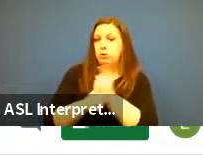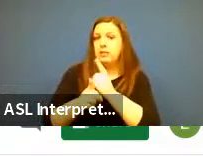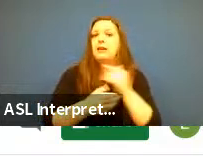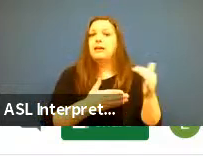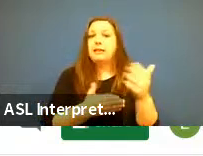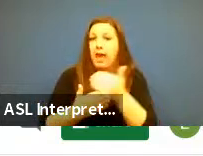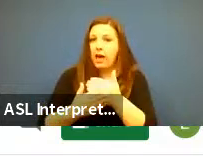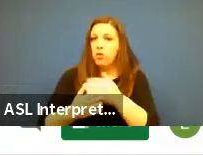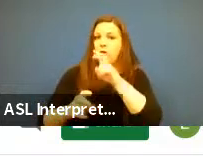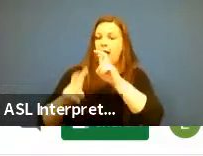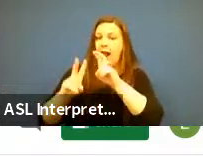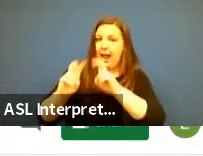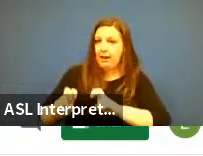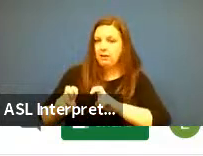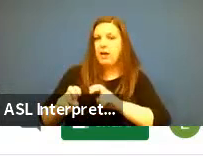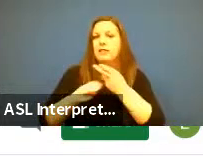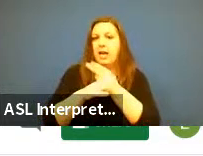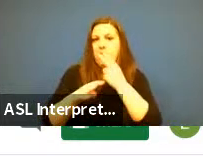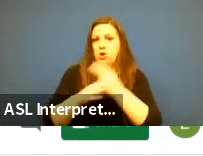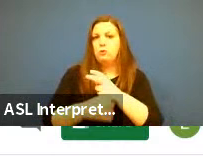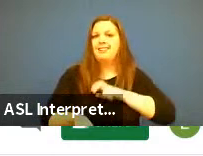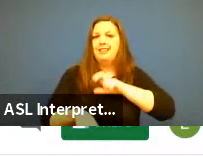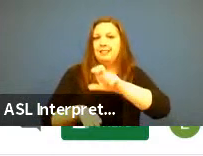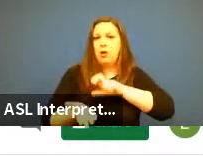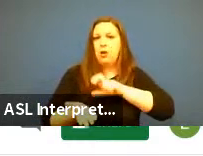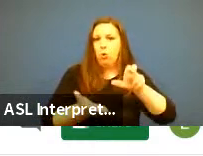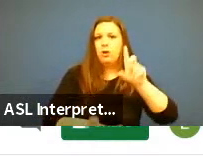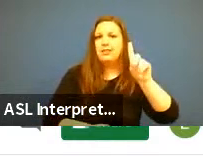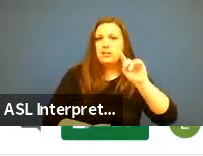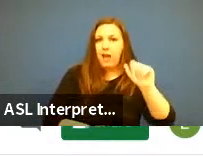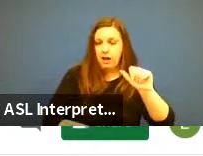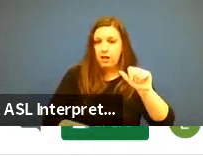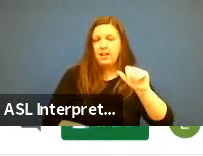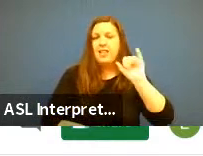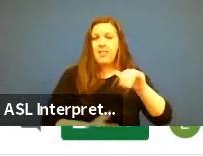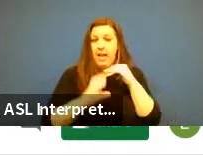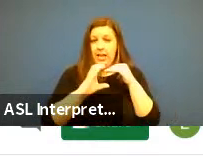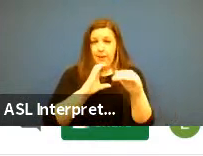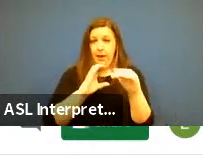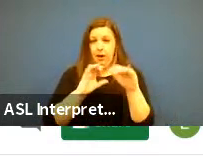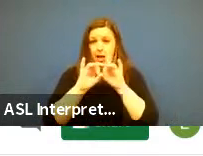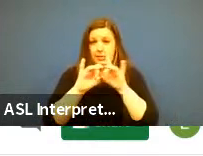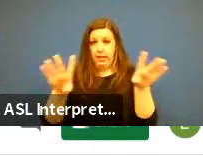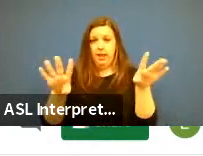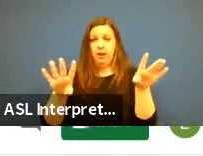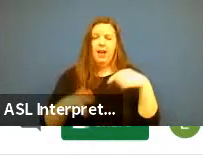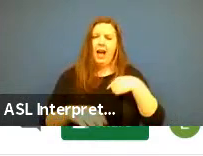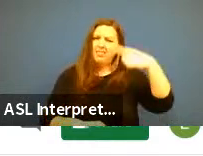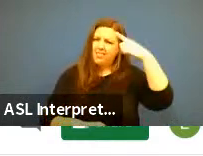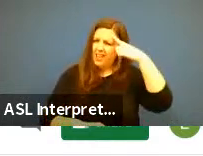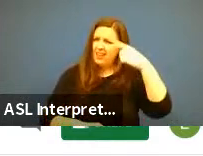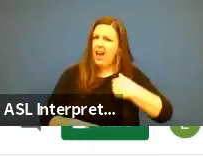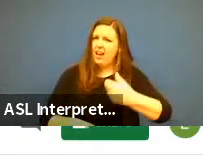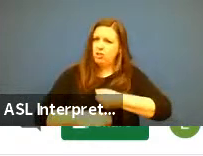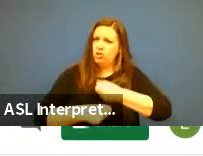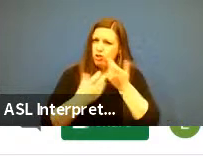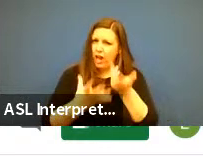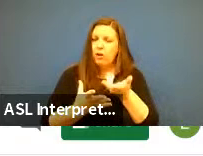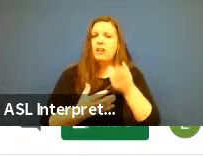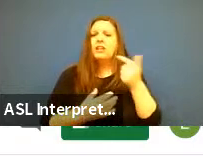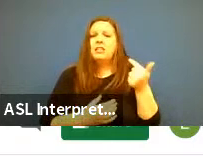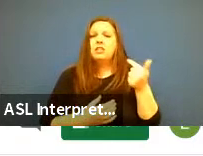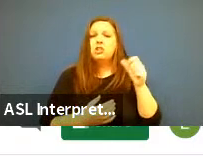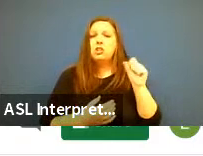stakeholder perception data. In the email that I sent out, I think I shared that with the